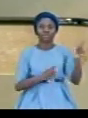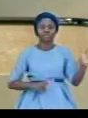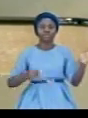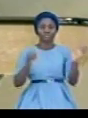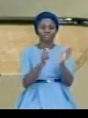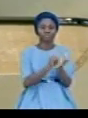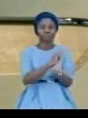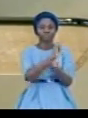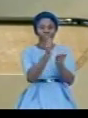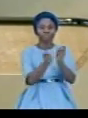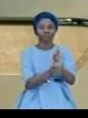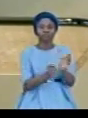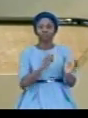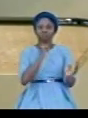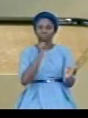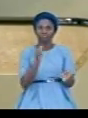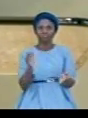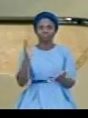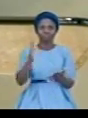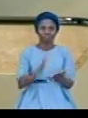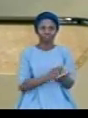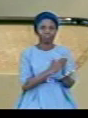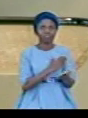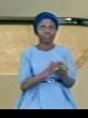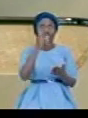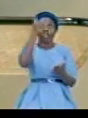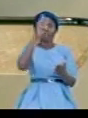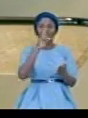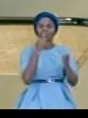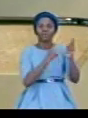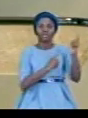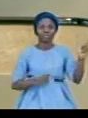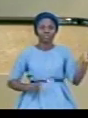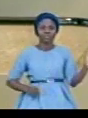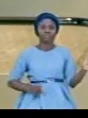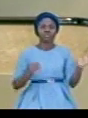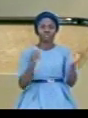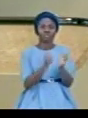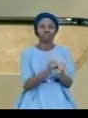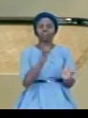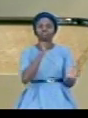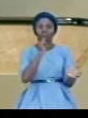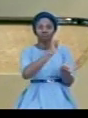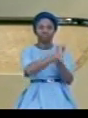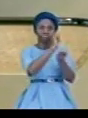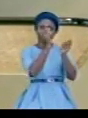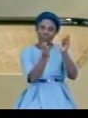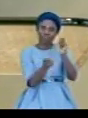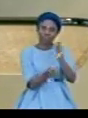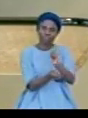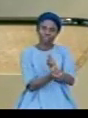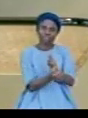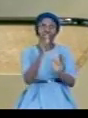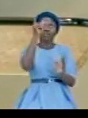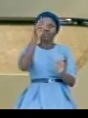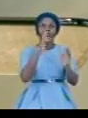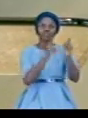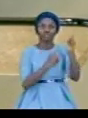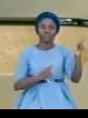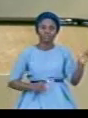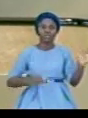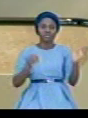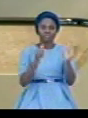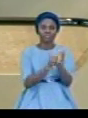not. You are the Lord that changeth not. You are the Lord